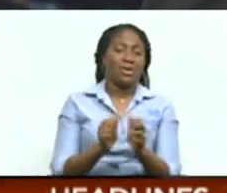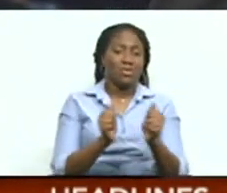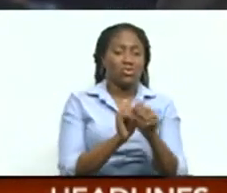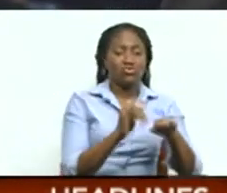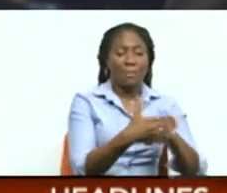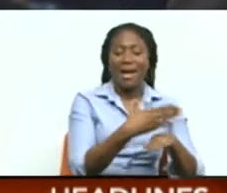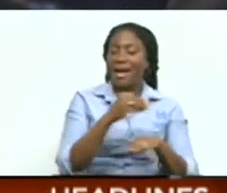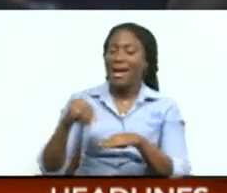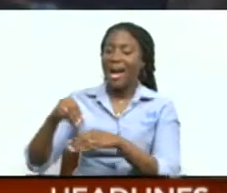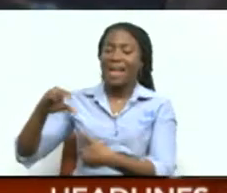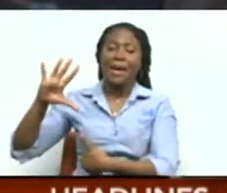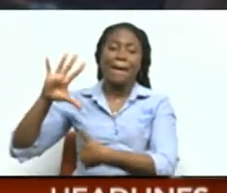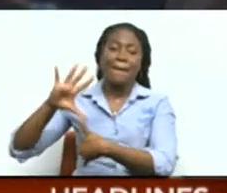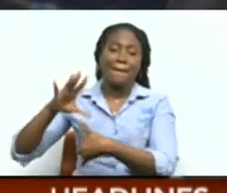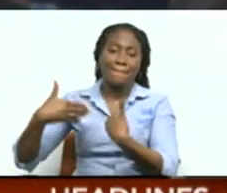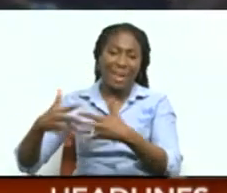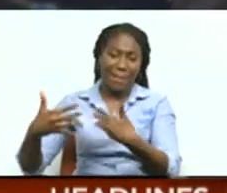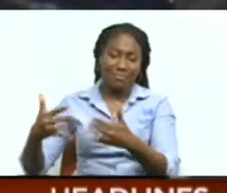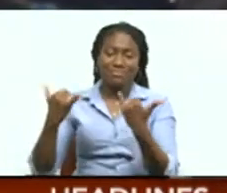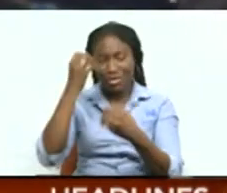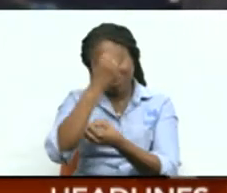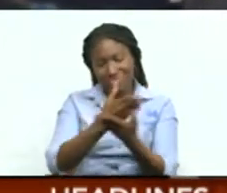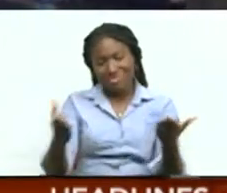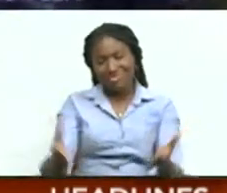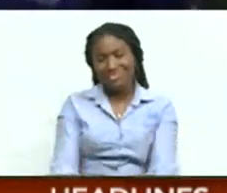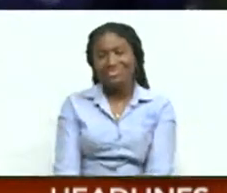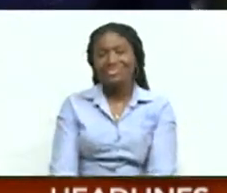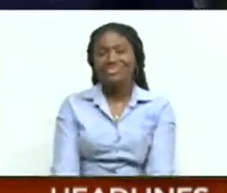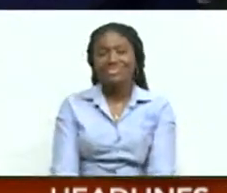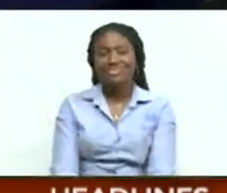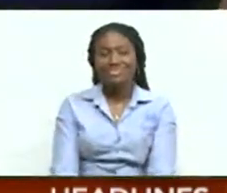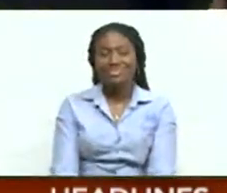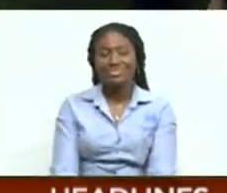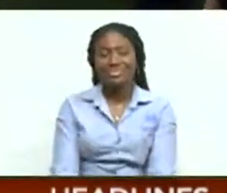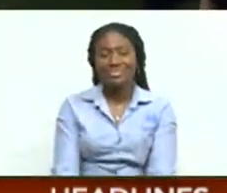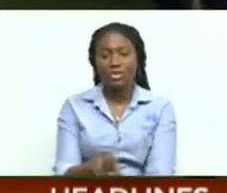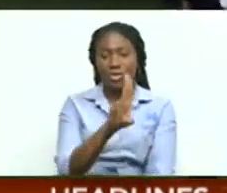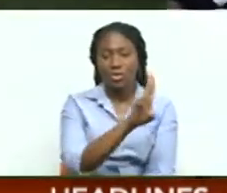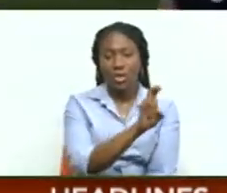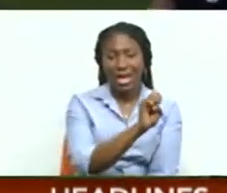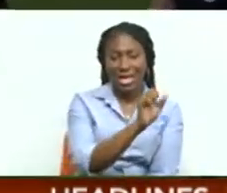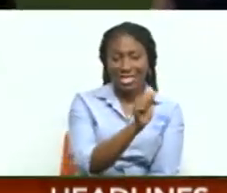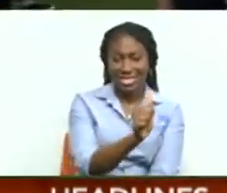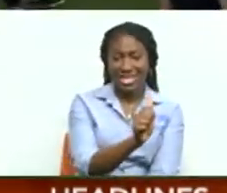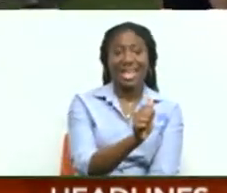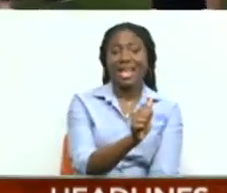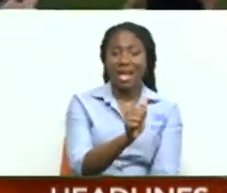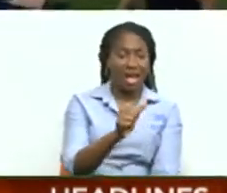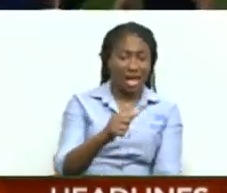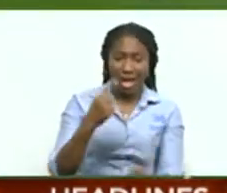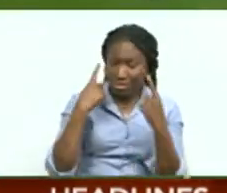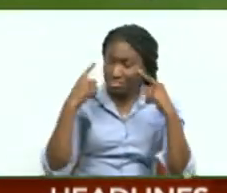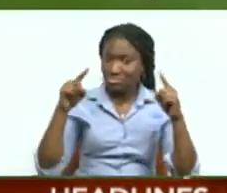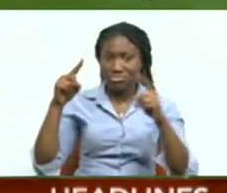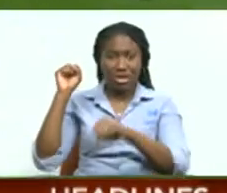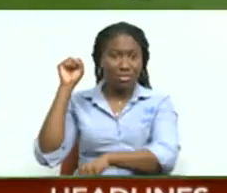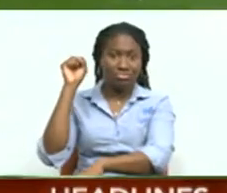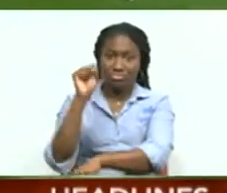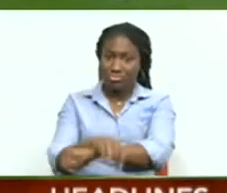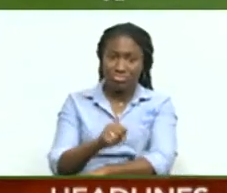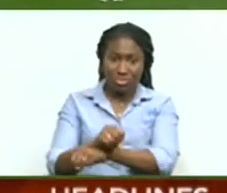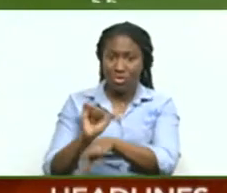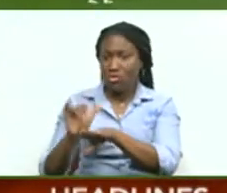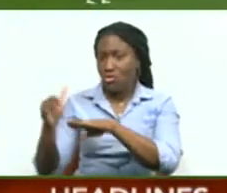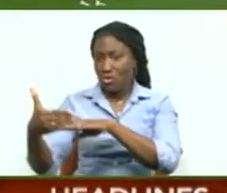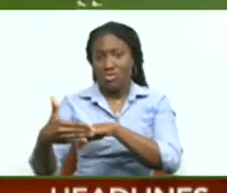and Panama, respectively. Kasten Cupid has the highlights. The USA pulled a rabbit out of a hat to defeat the Reggae Boys at the